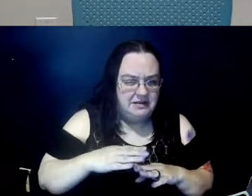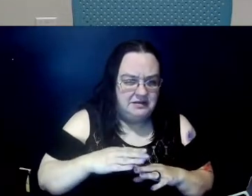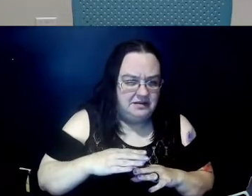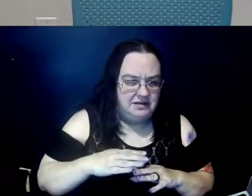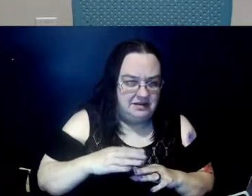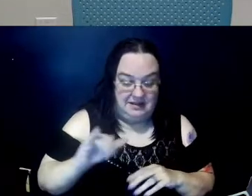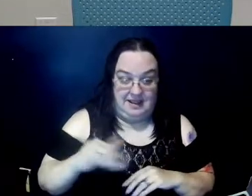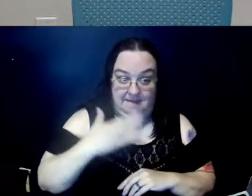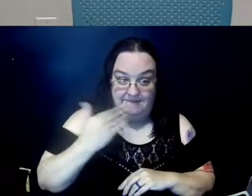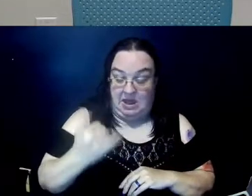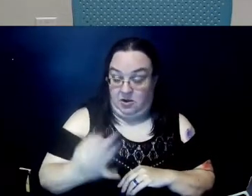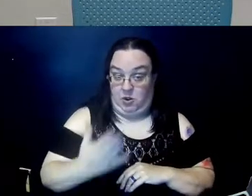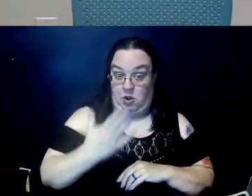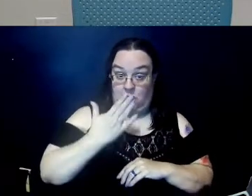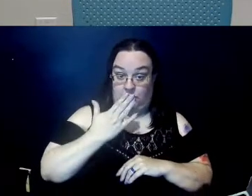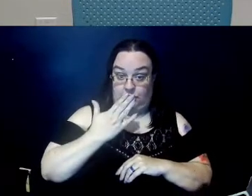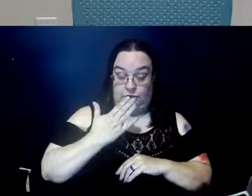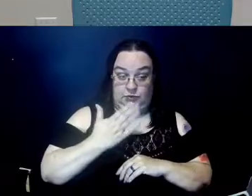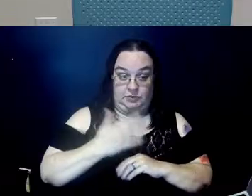it better closer?